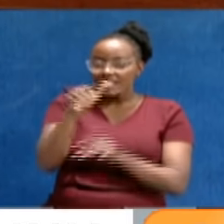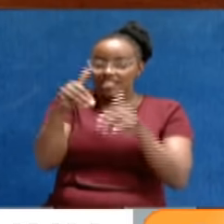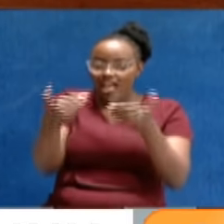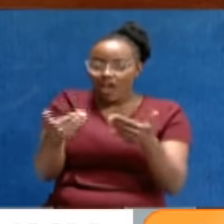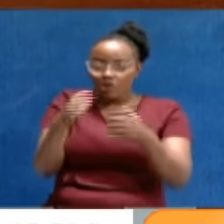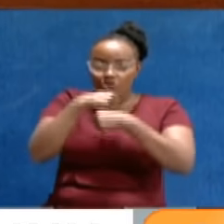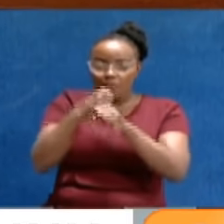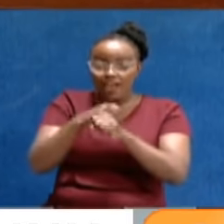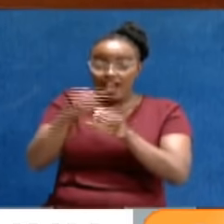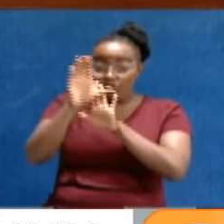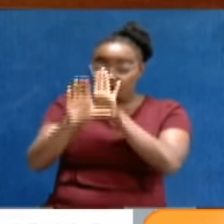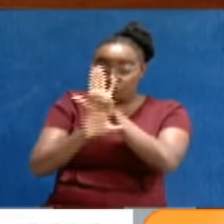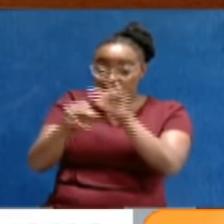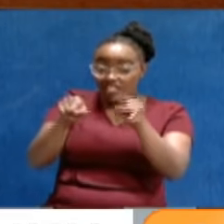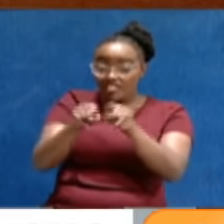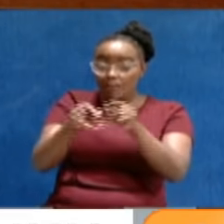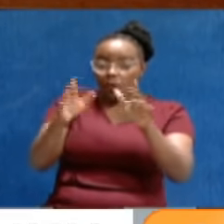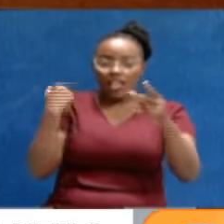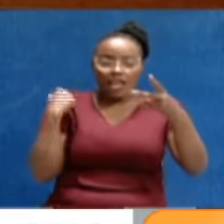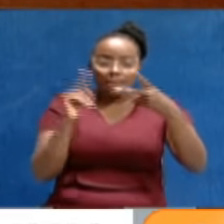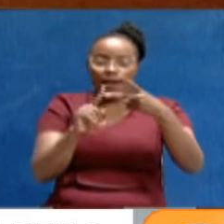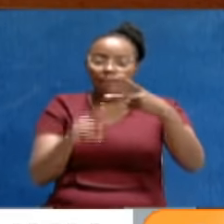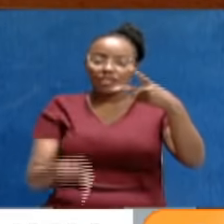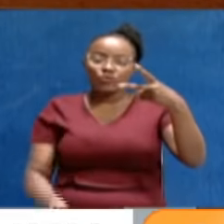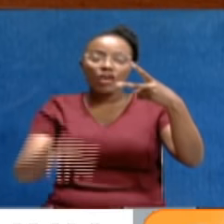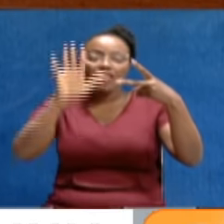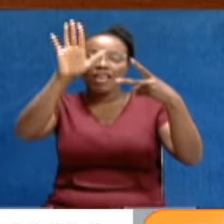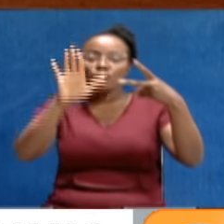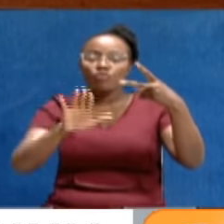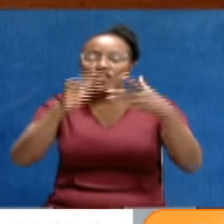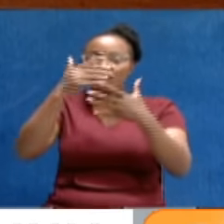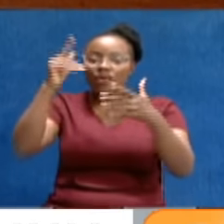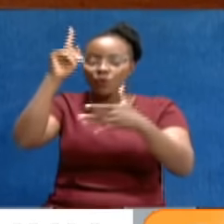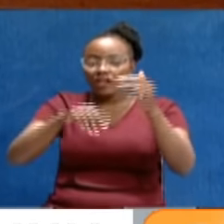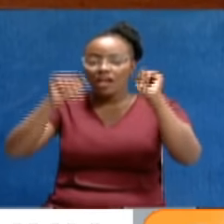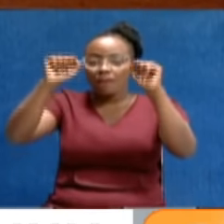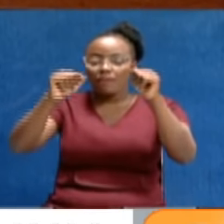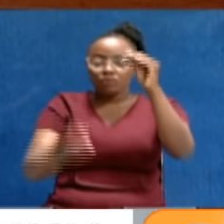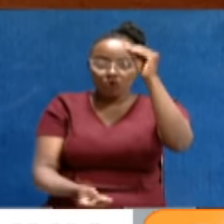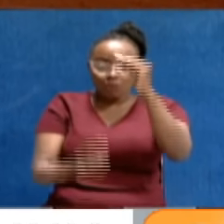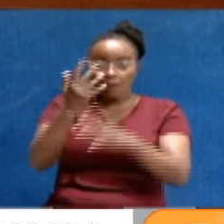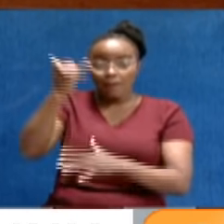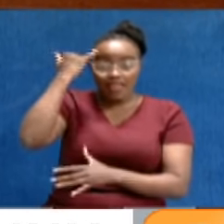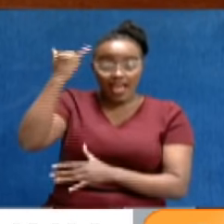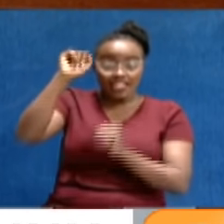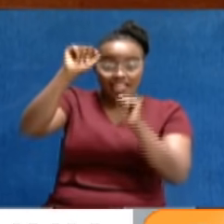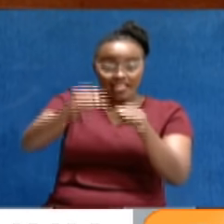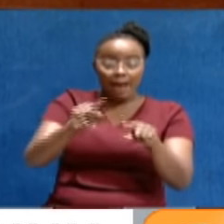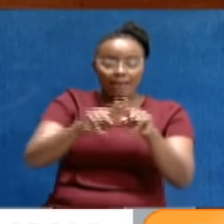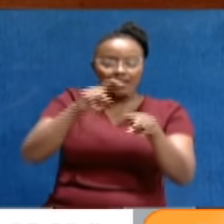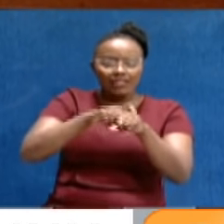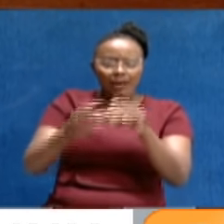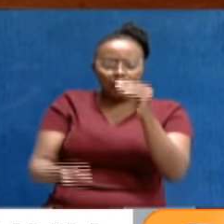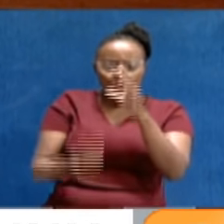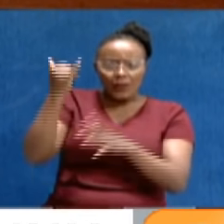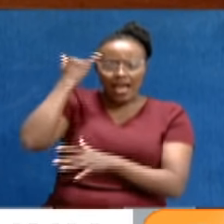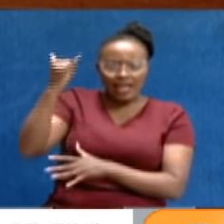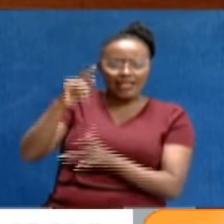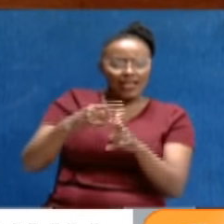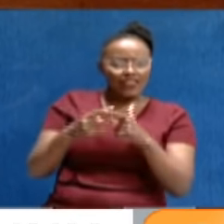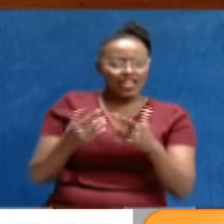how you make a constitution. Secondly, and most important, is that they could have come up with the idea. But once you come up with the